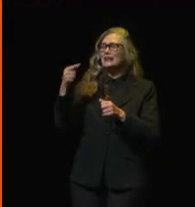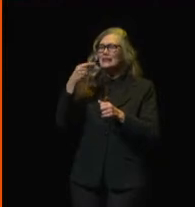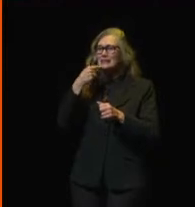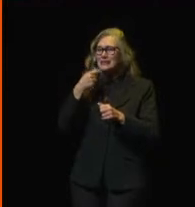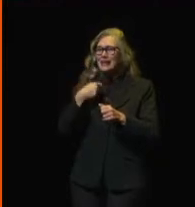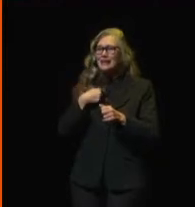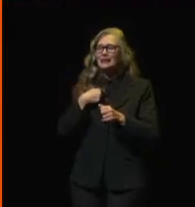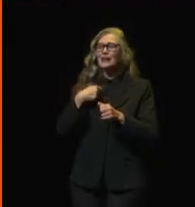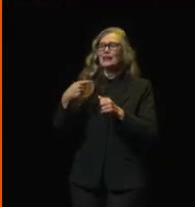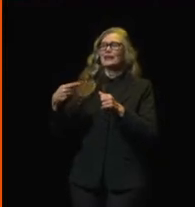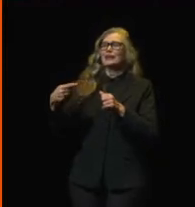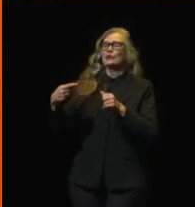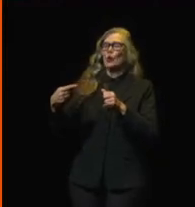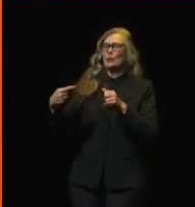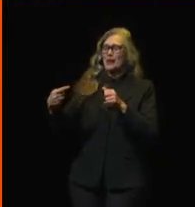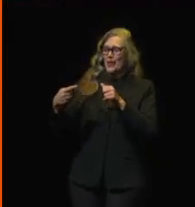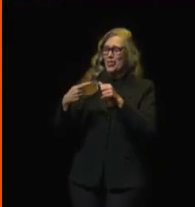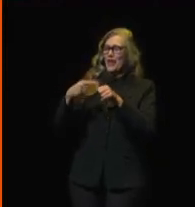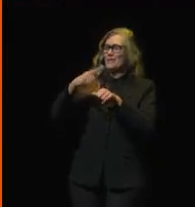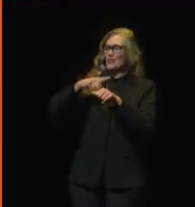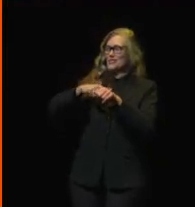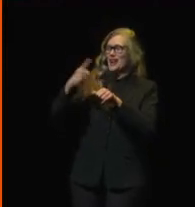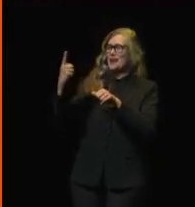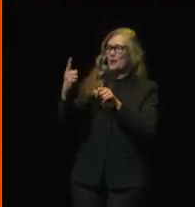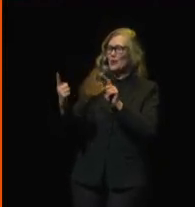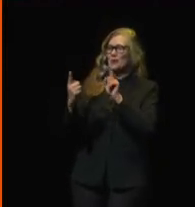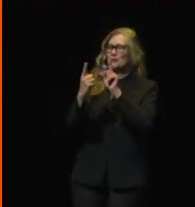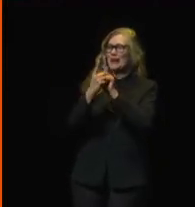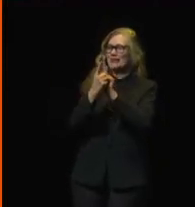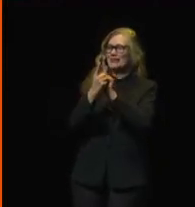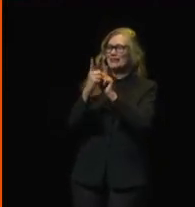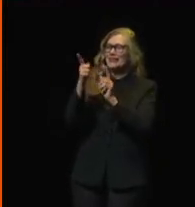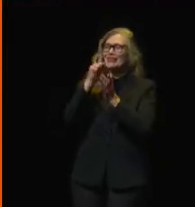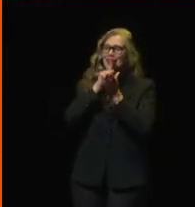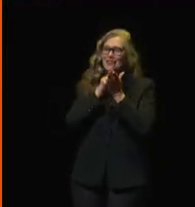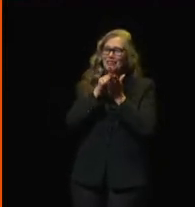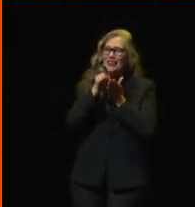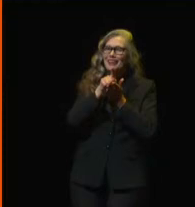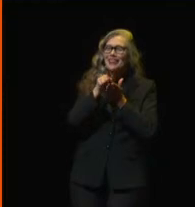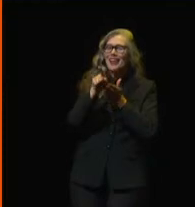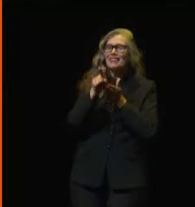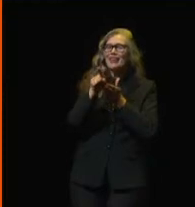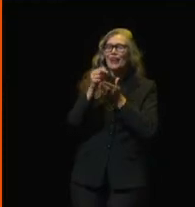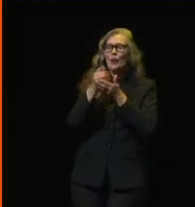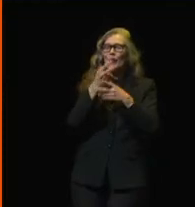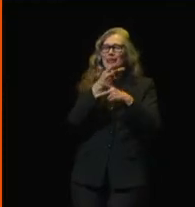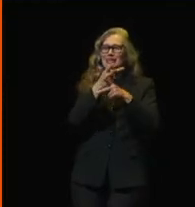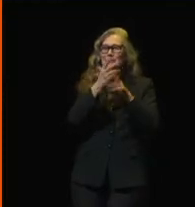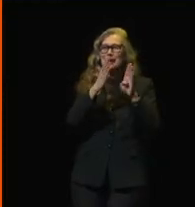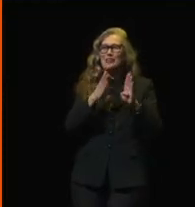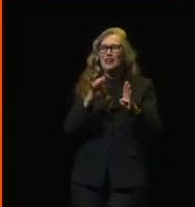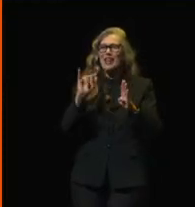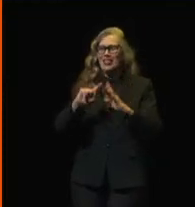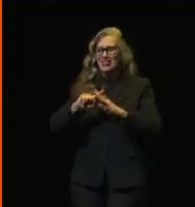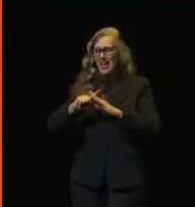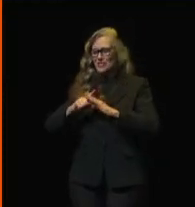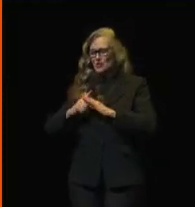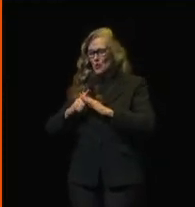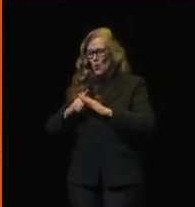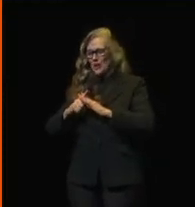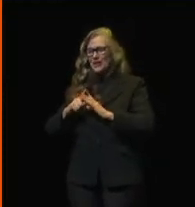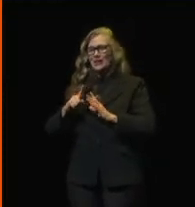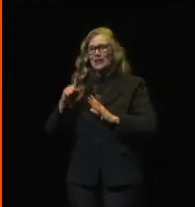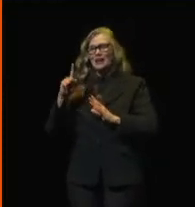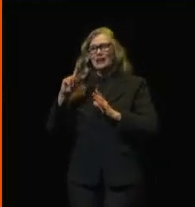visit when he was about 2 and fell in love with his babysitter, Deb, and how that origin story created a